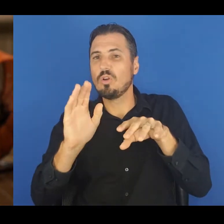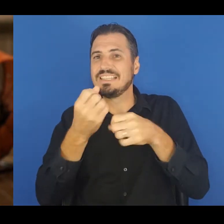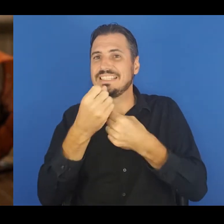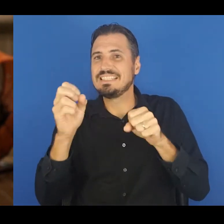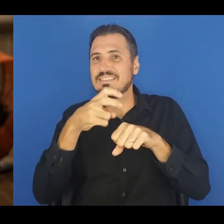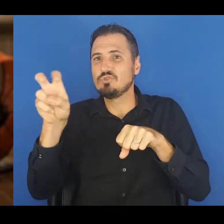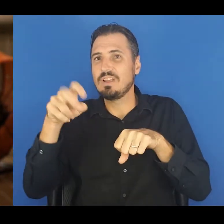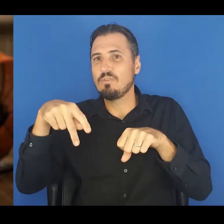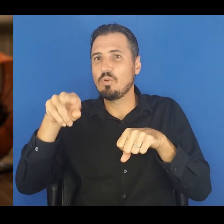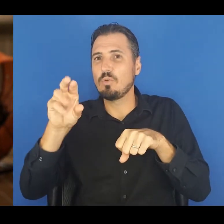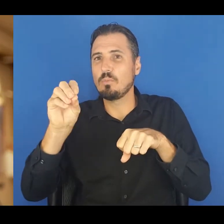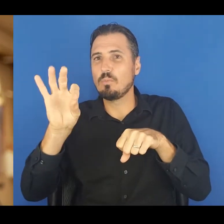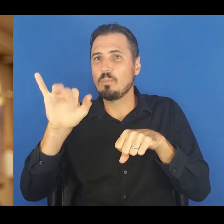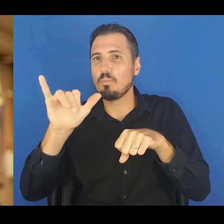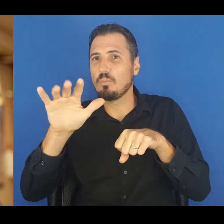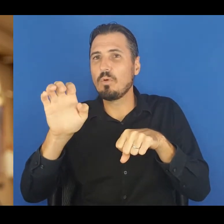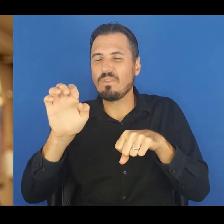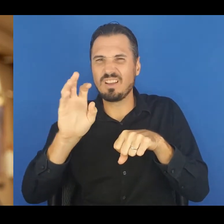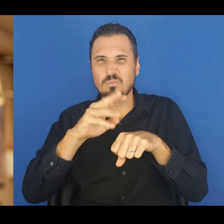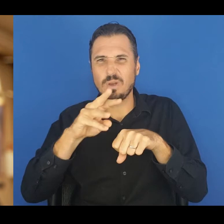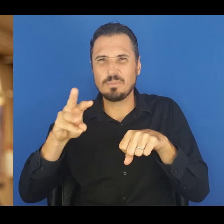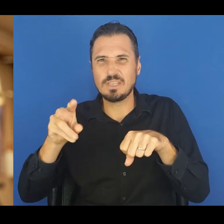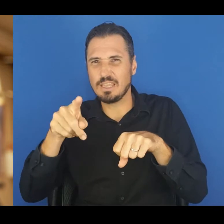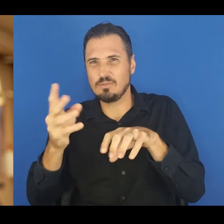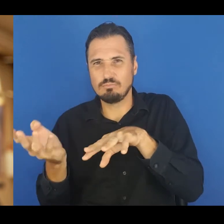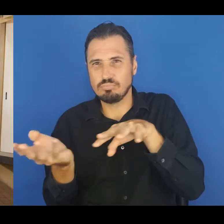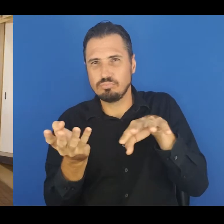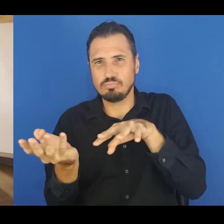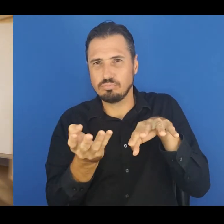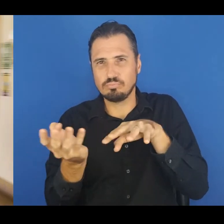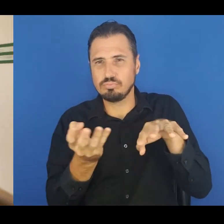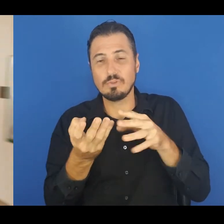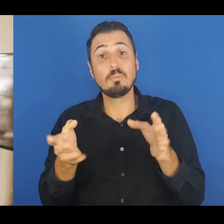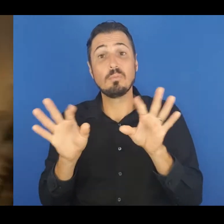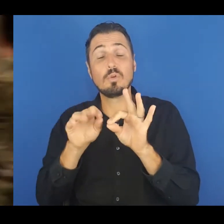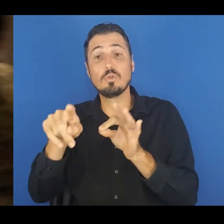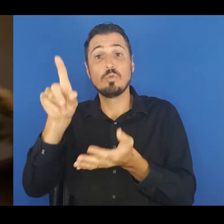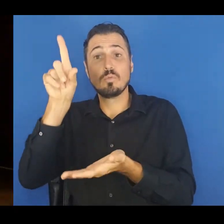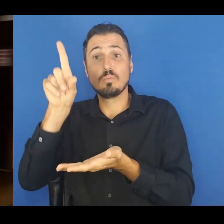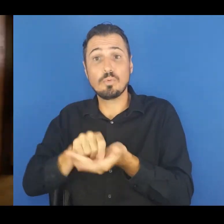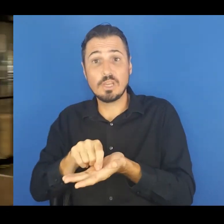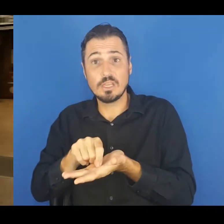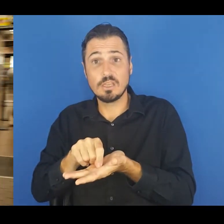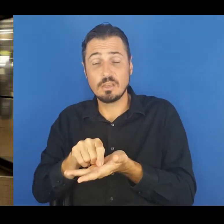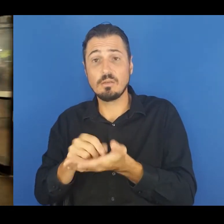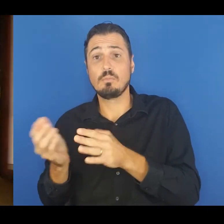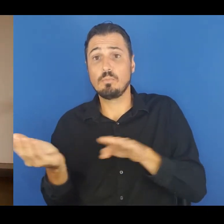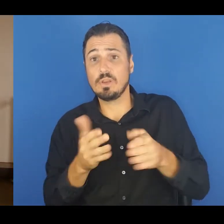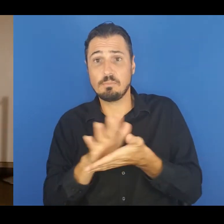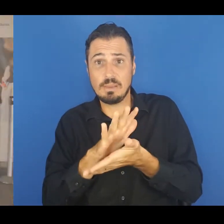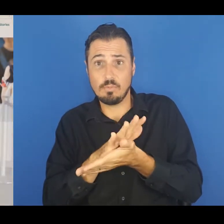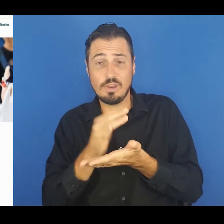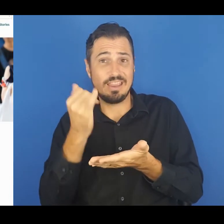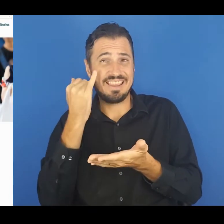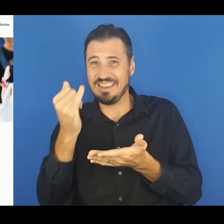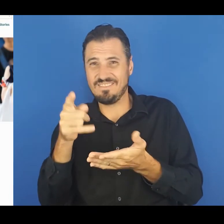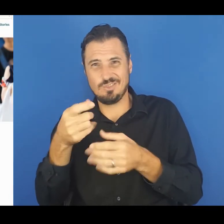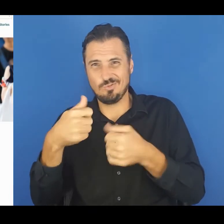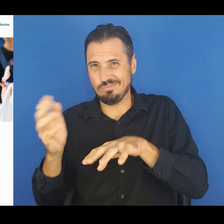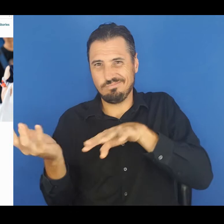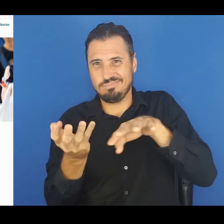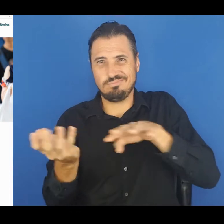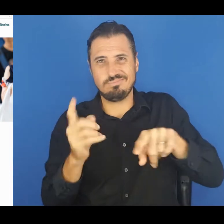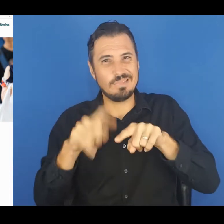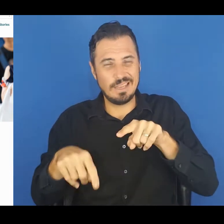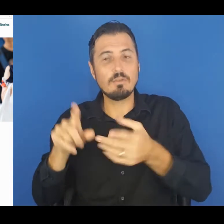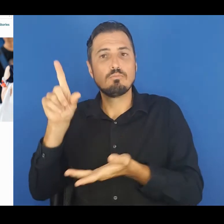keep a paper copy of your test on hand in case you have trouble uploading your results. For more information on the state's Safe